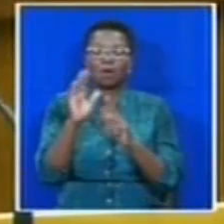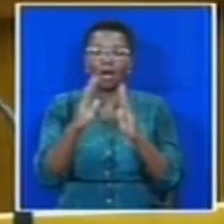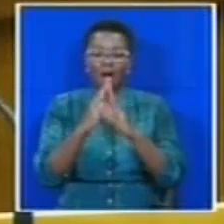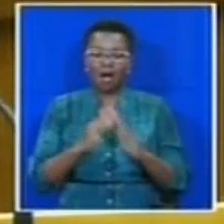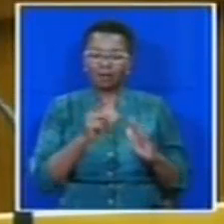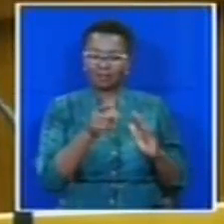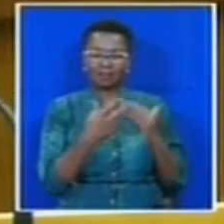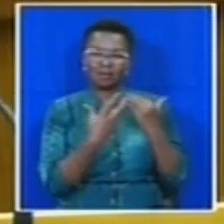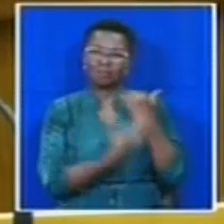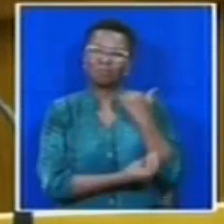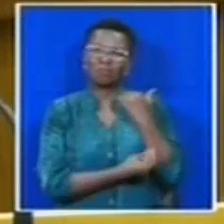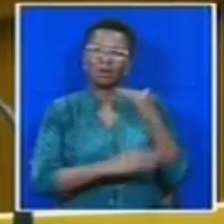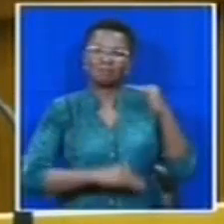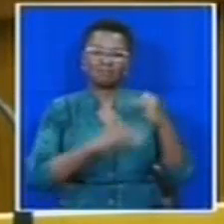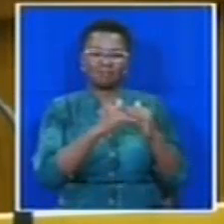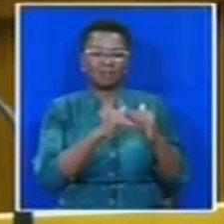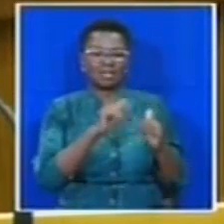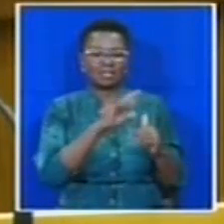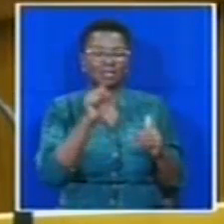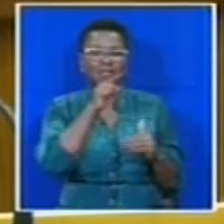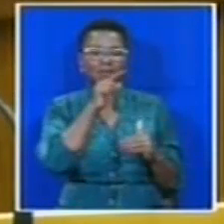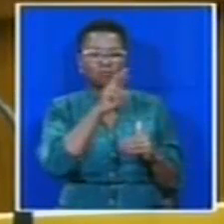with incomes up to 600,000 rands.